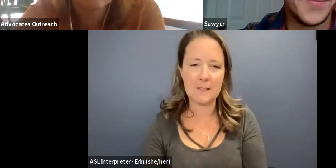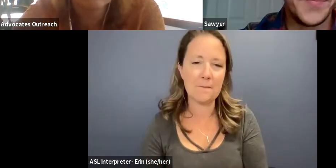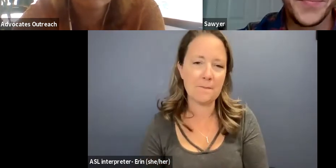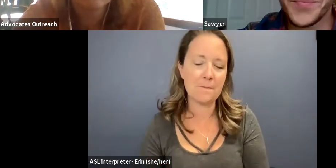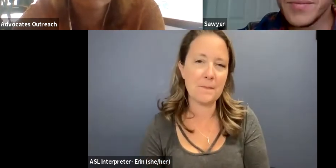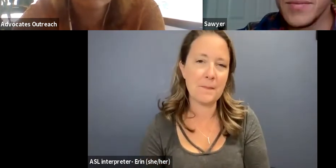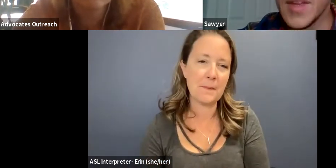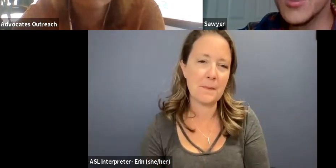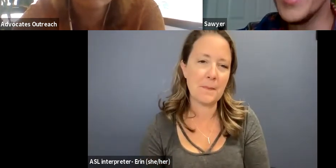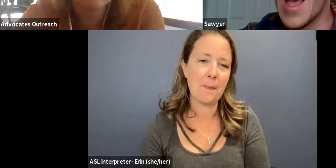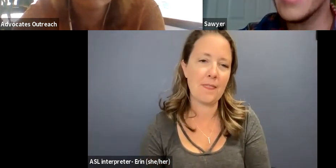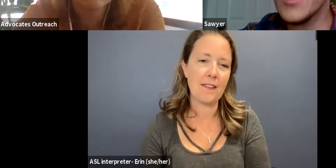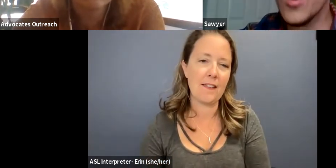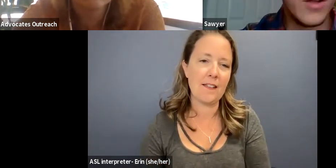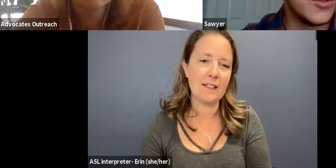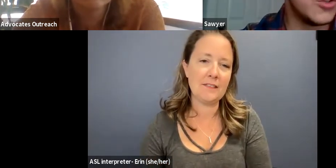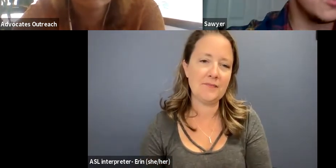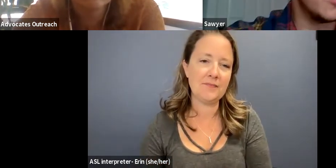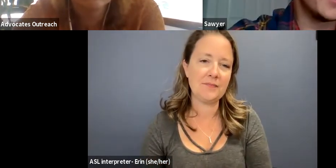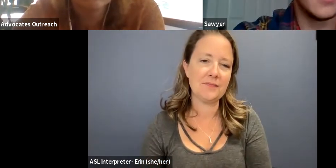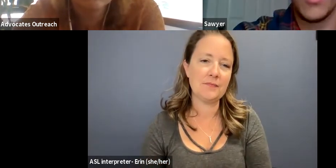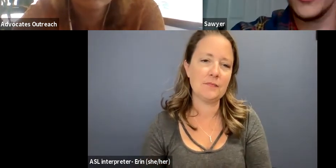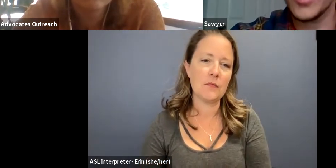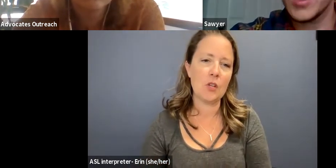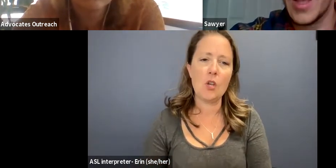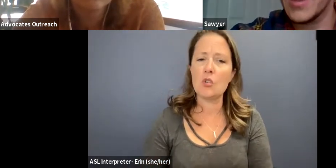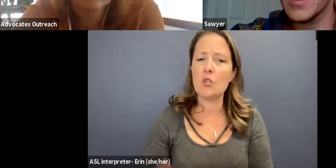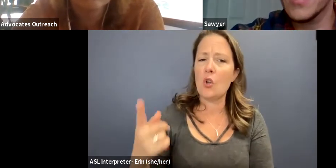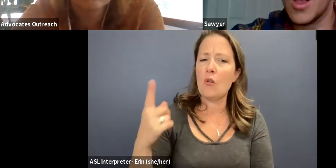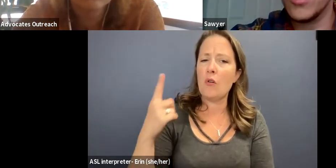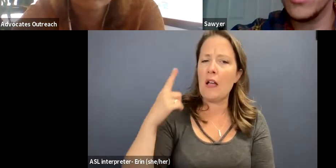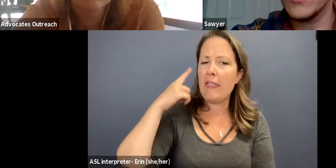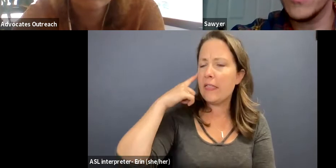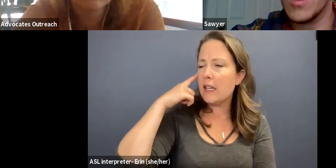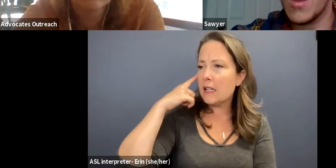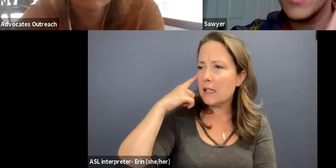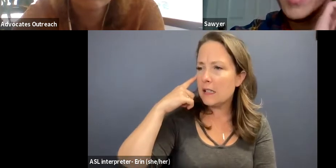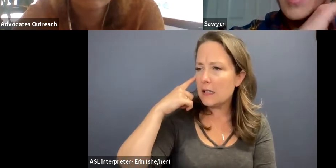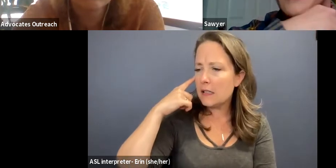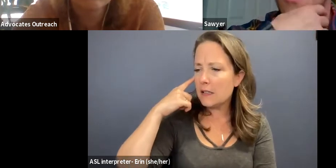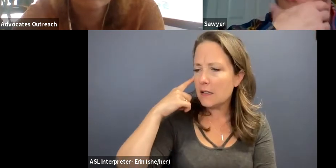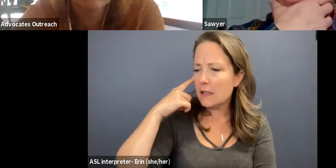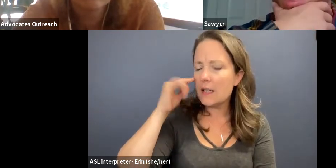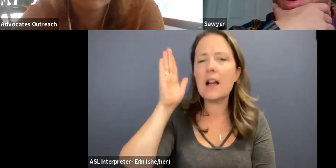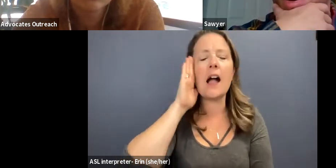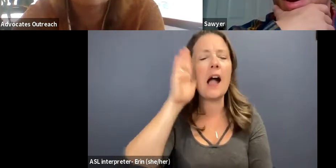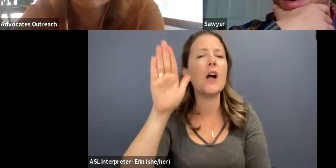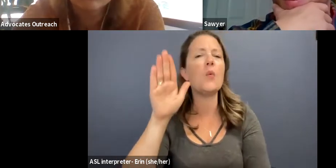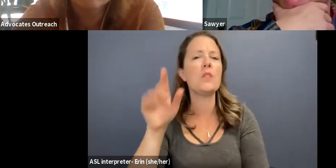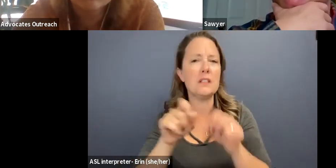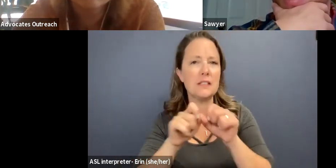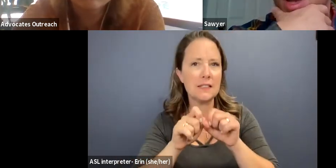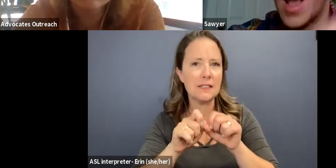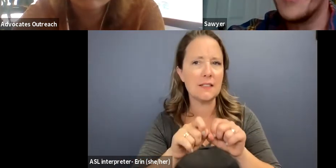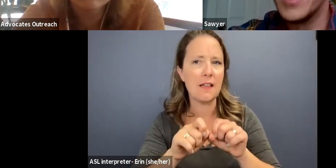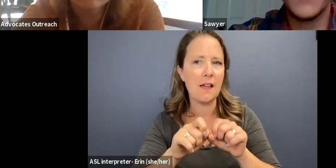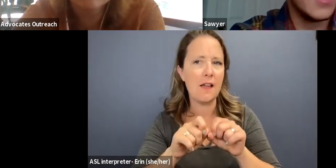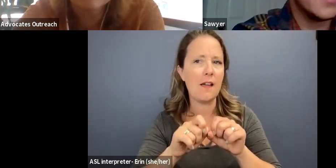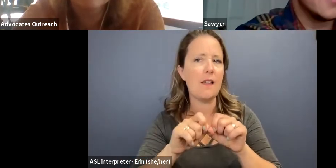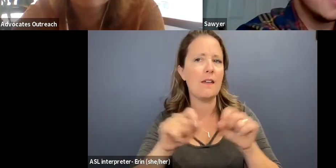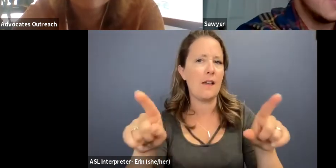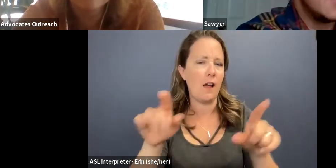language or like straightforward naming of things. And so it can be hard for them to imagine doing it themselves. But yeah, it